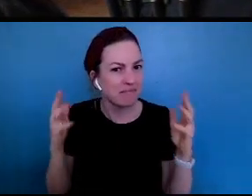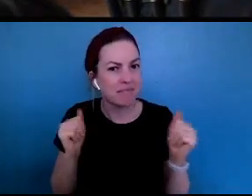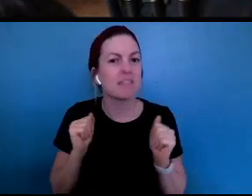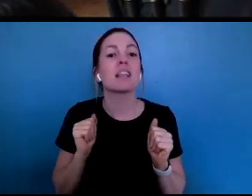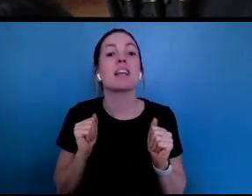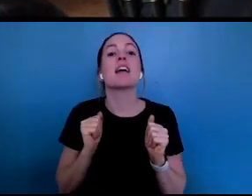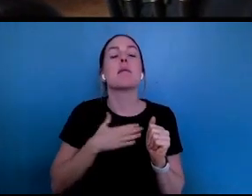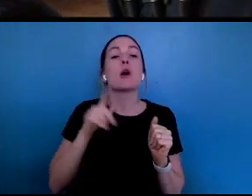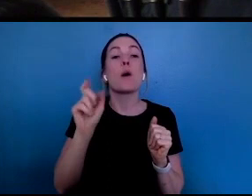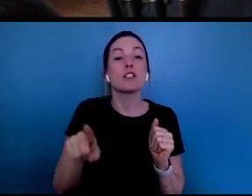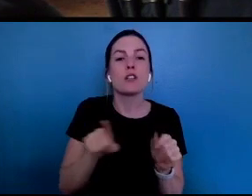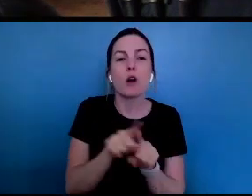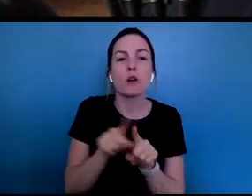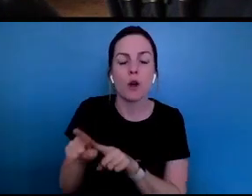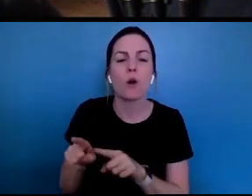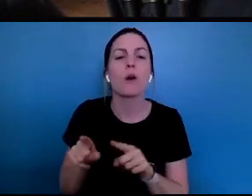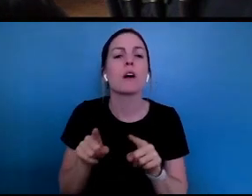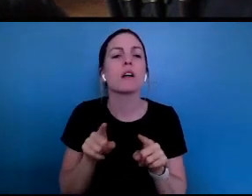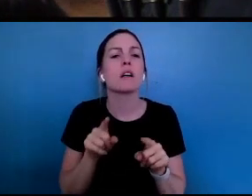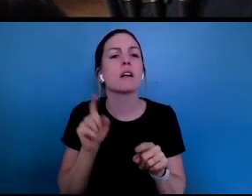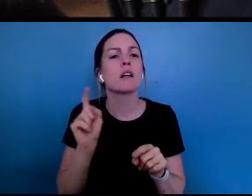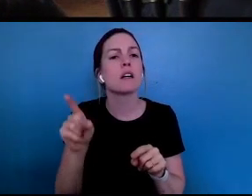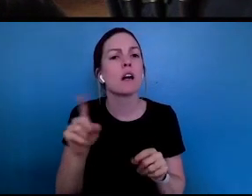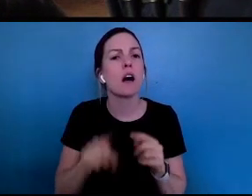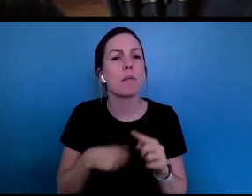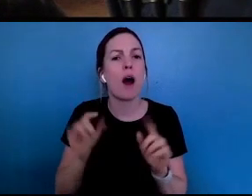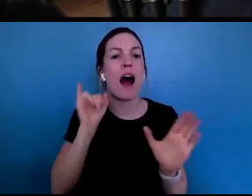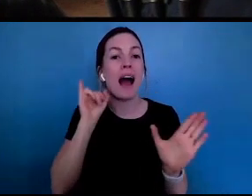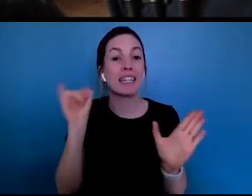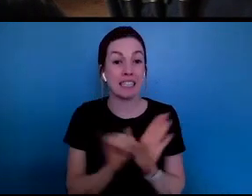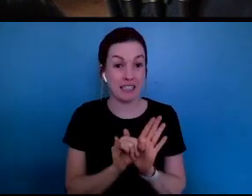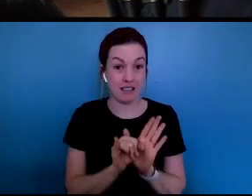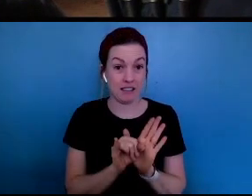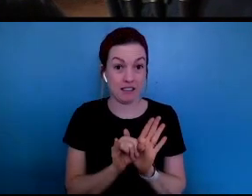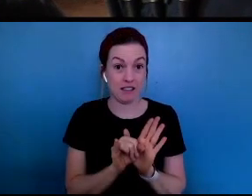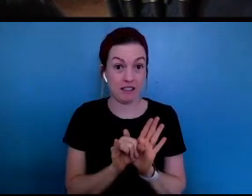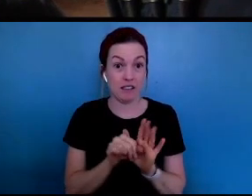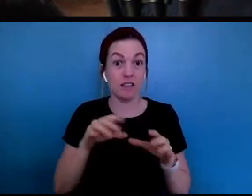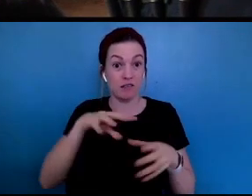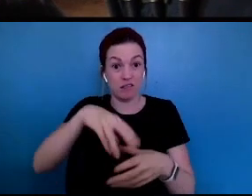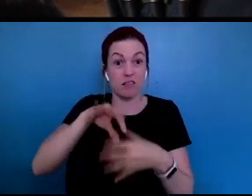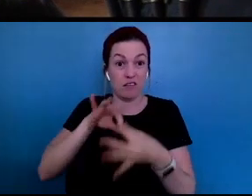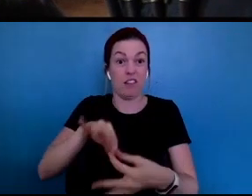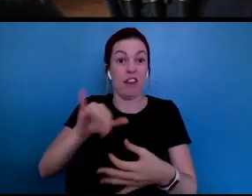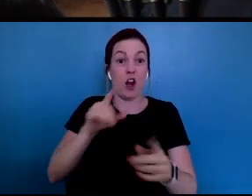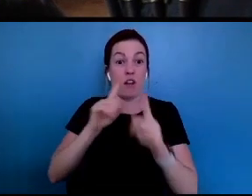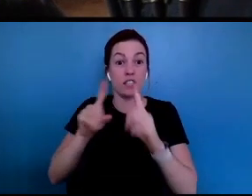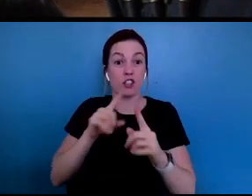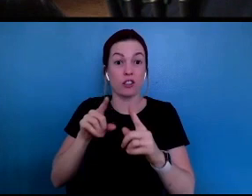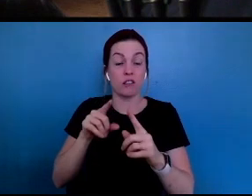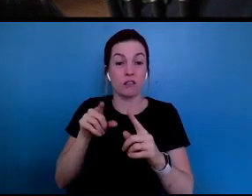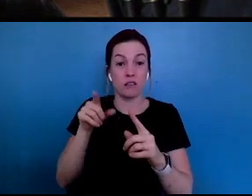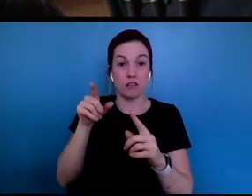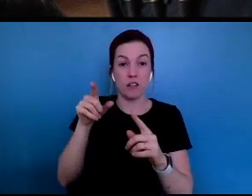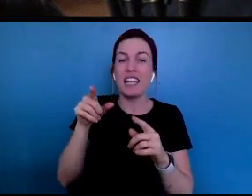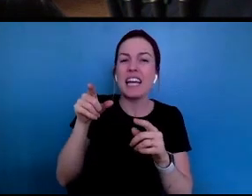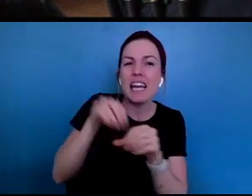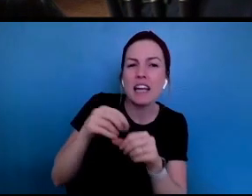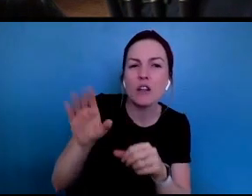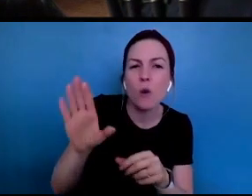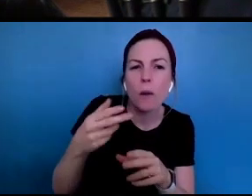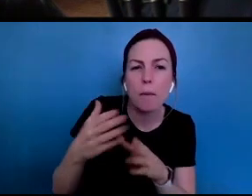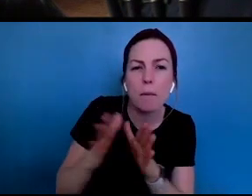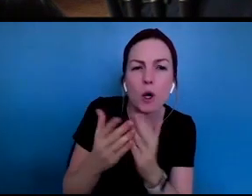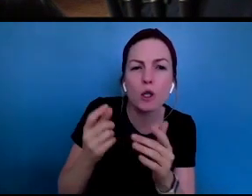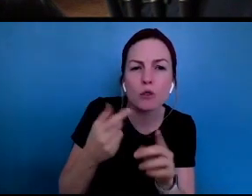Along those lines, my question is about identity. In the conversation around your upcoming book, you said that digital identity is